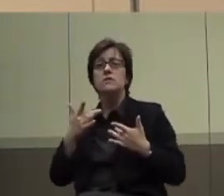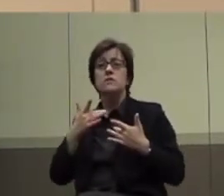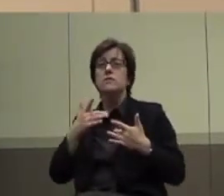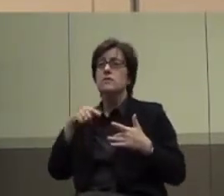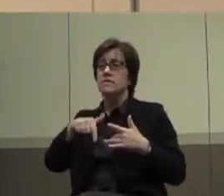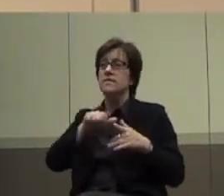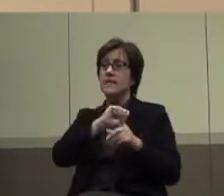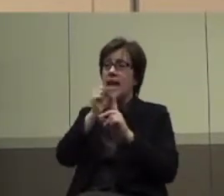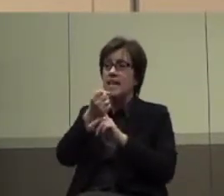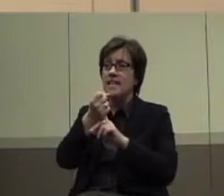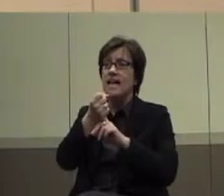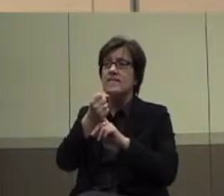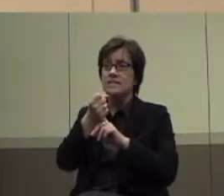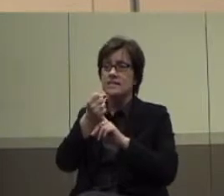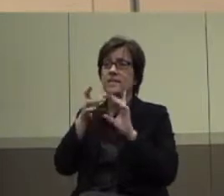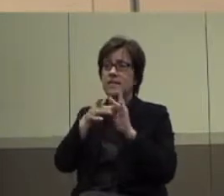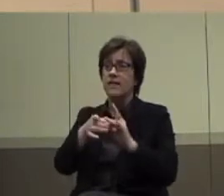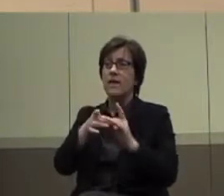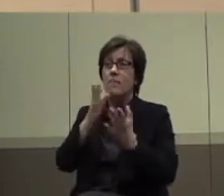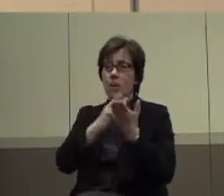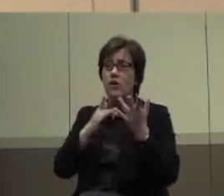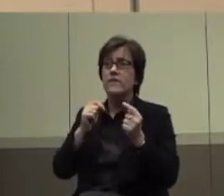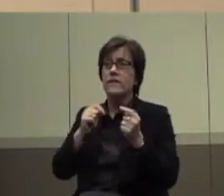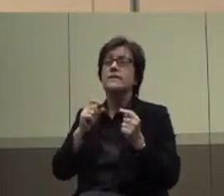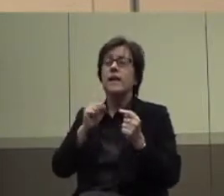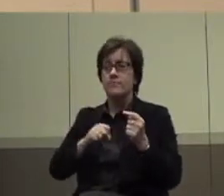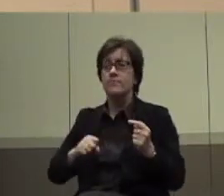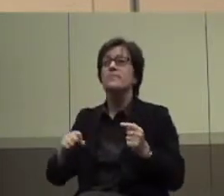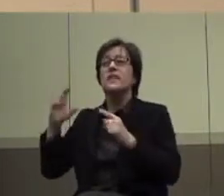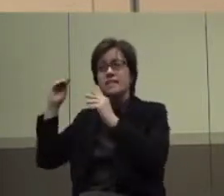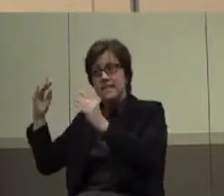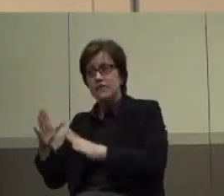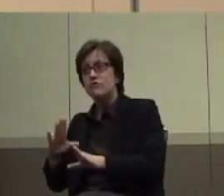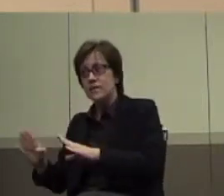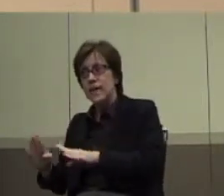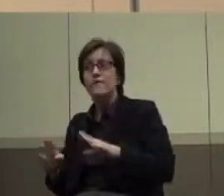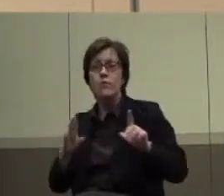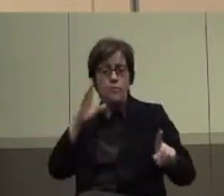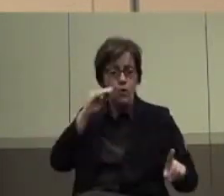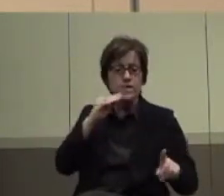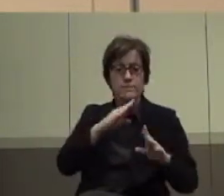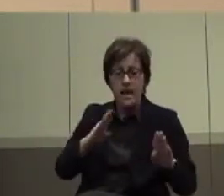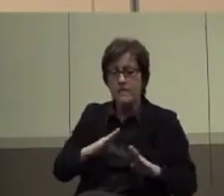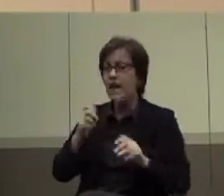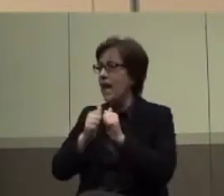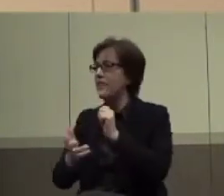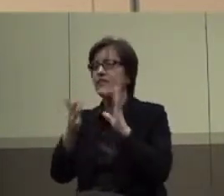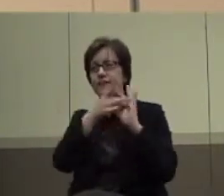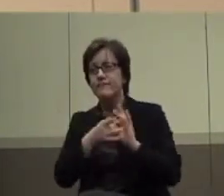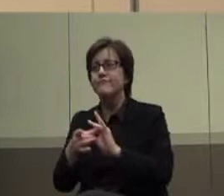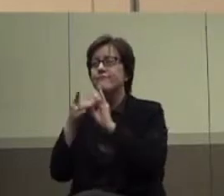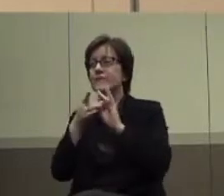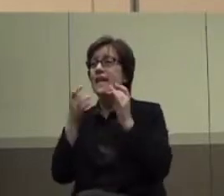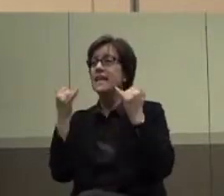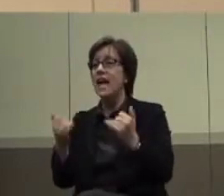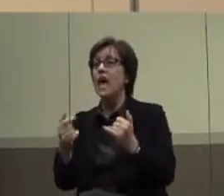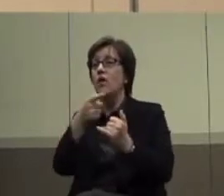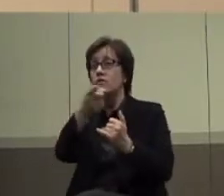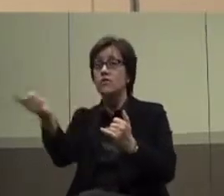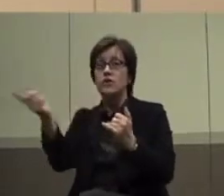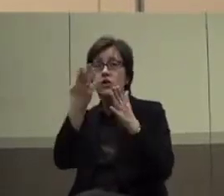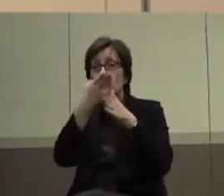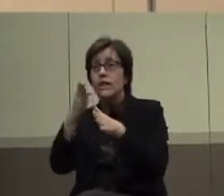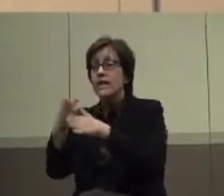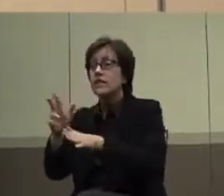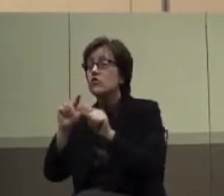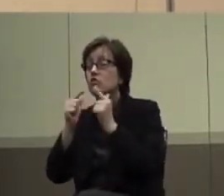this? Absolutely. Does her behavior, his behavior, everything goes together. So now, break into groups of 3. One of you is going to be